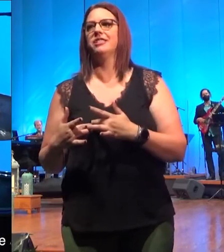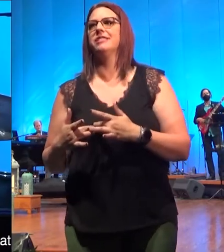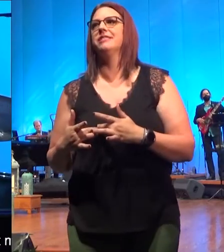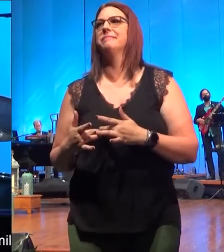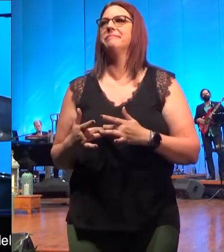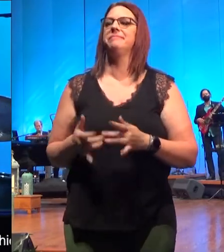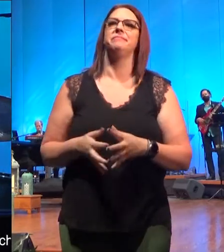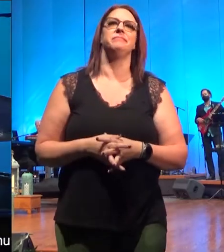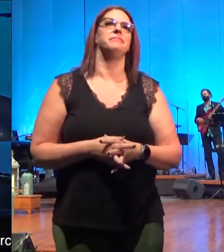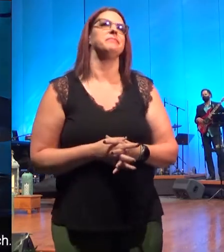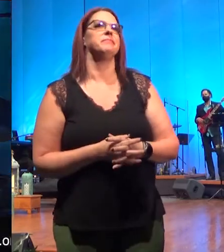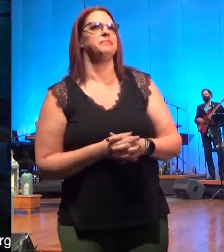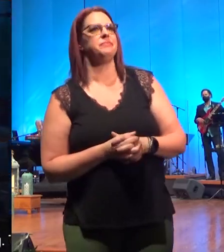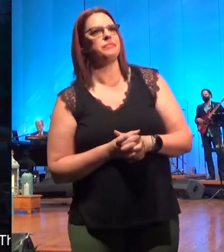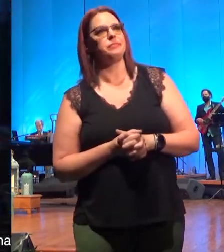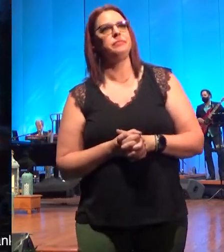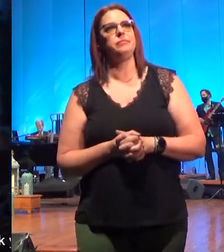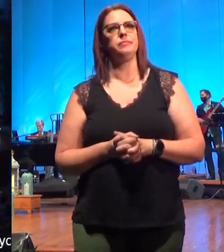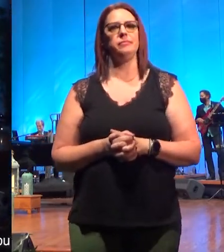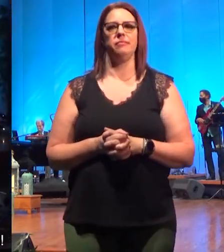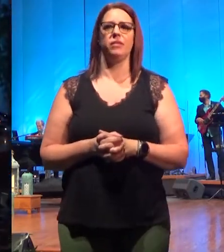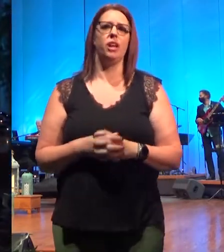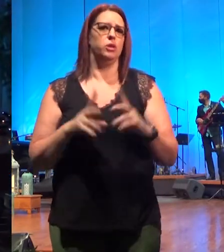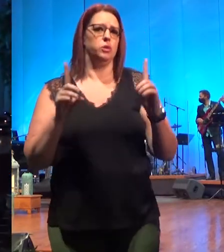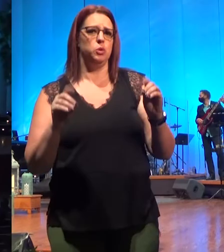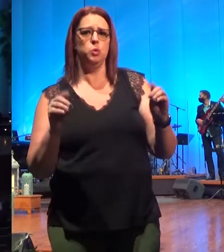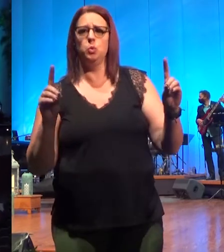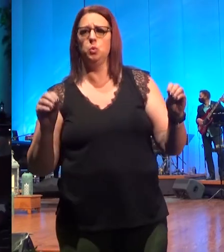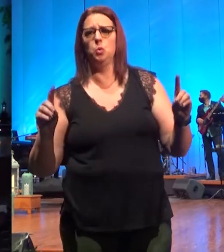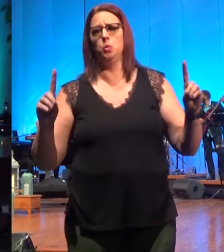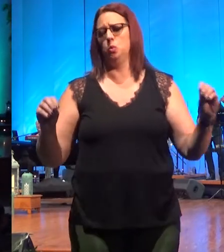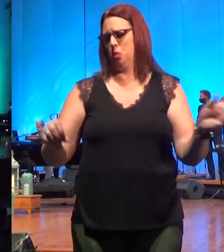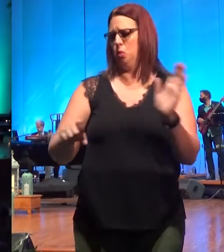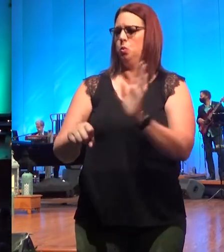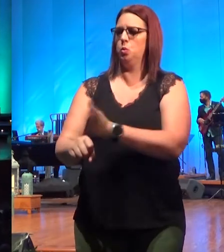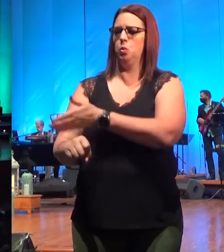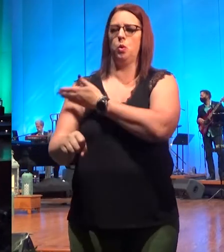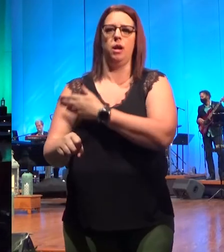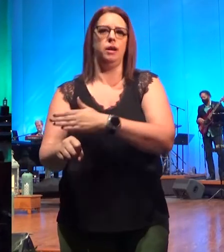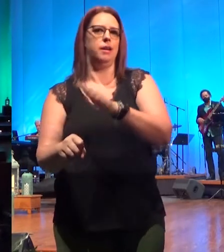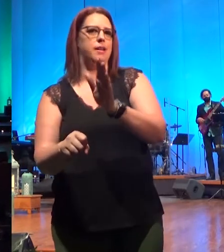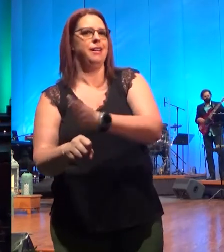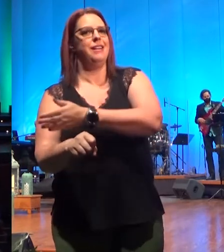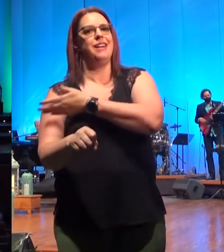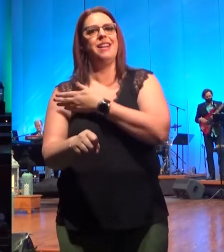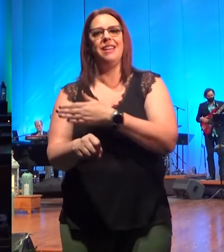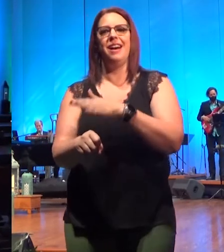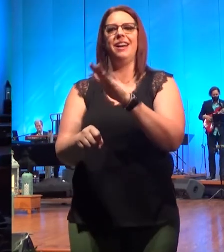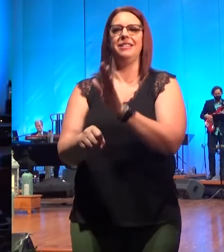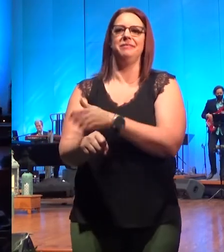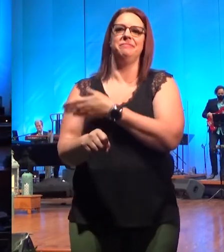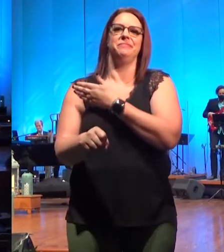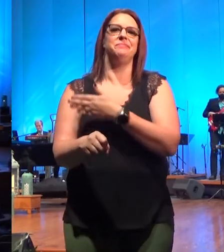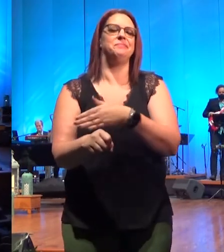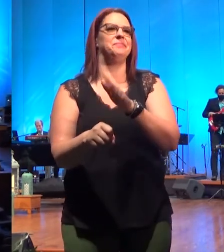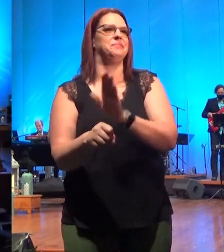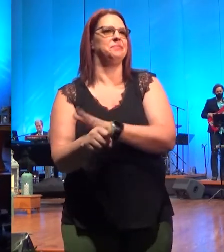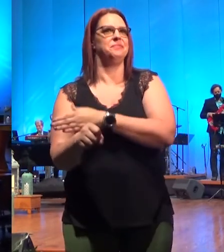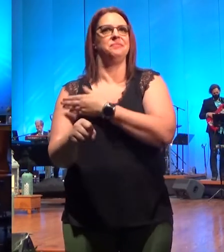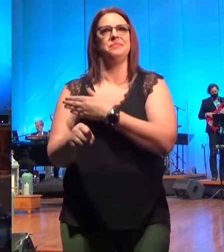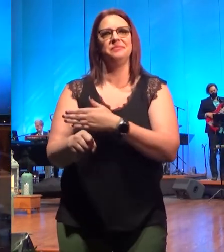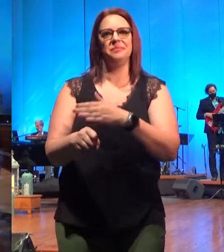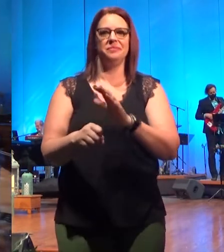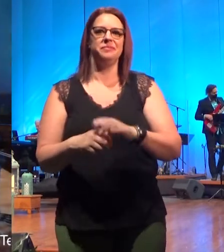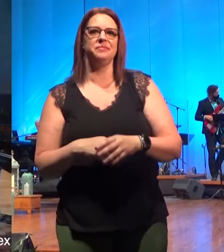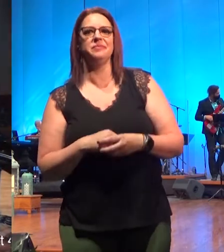heart. Do do do do do, ba di da di ya. Do do do